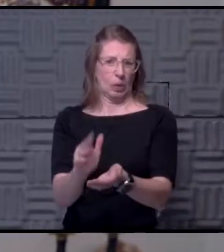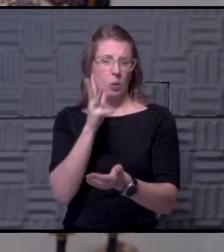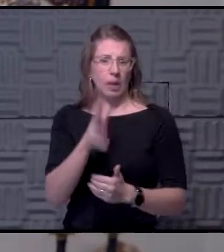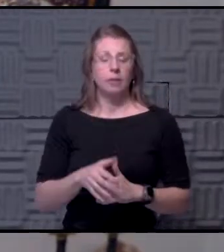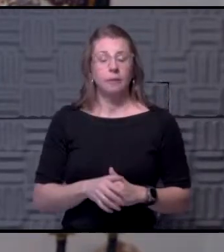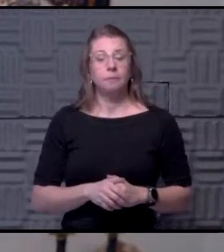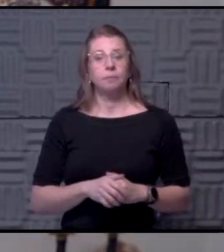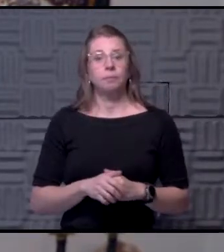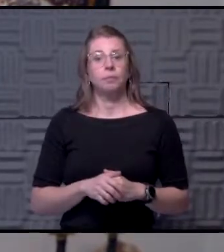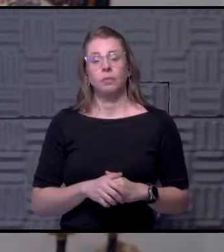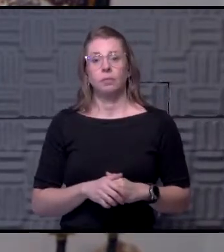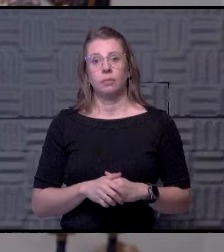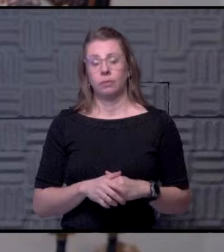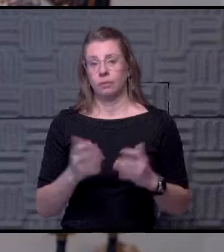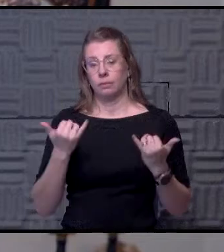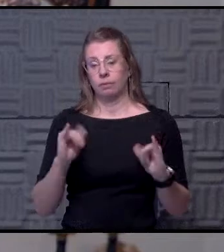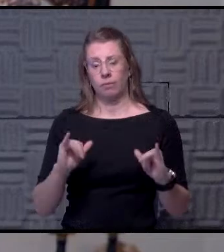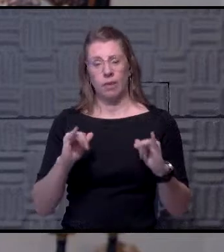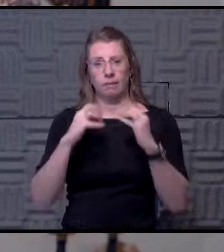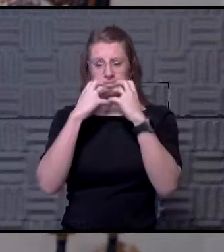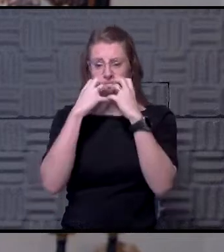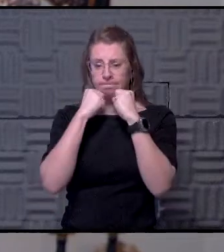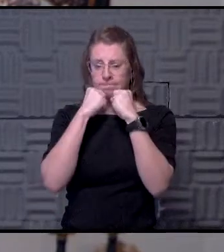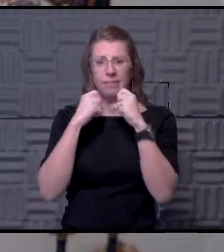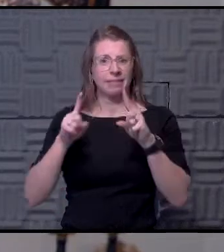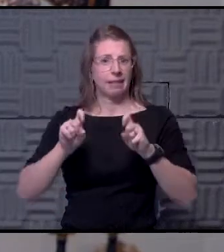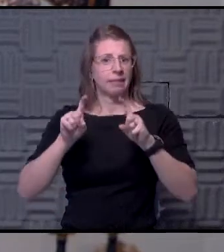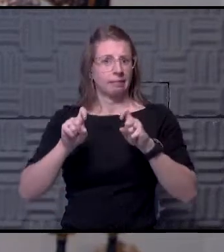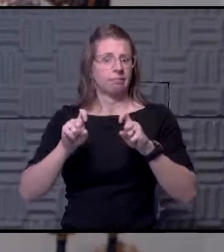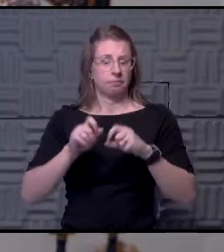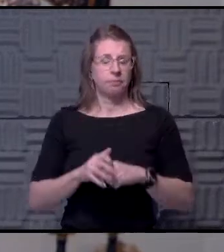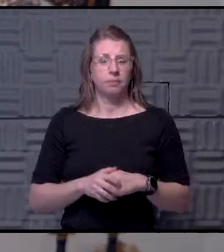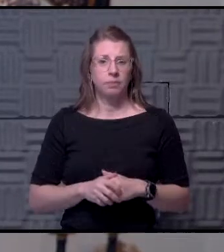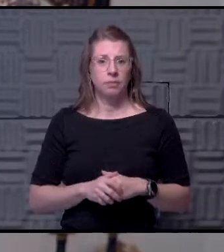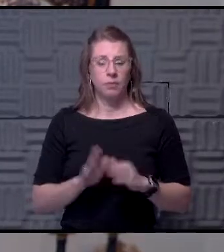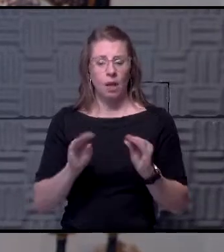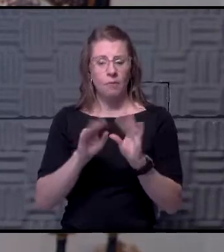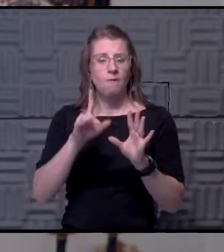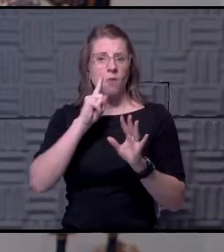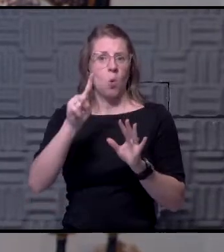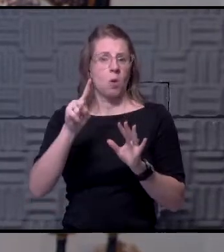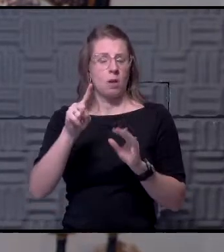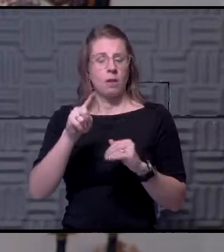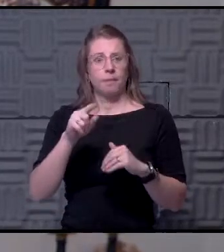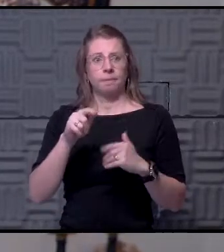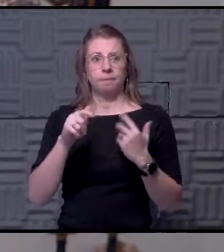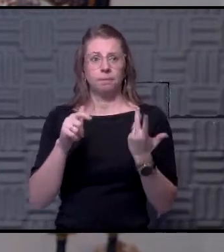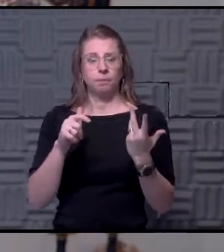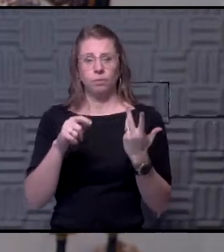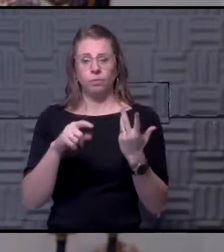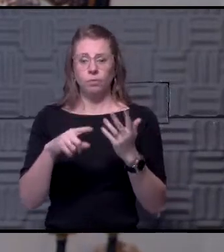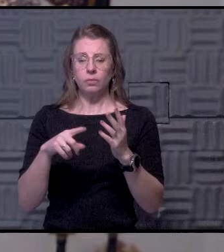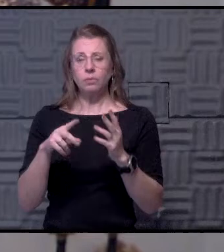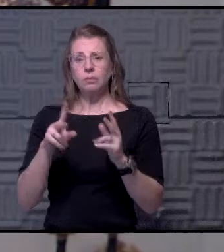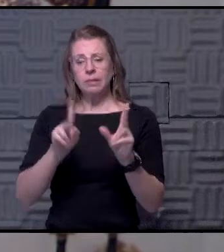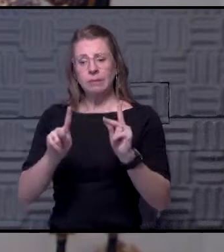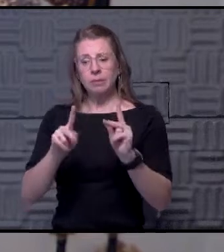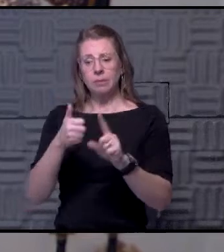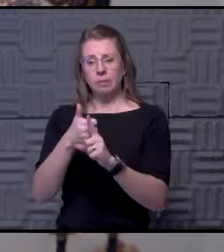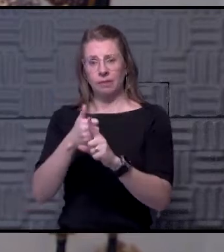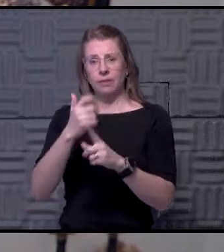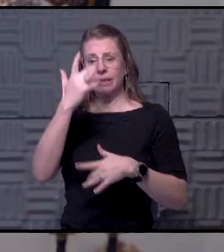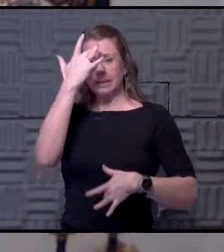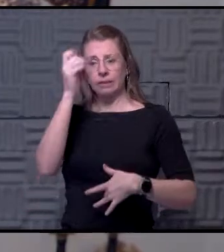It is still extremely valuable to us, though, obviously for testing symptomatic people who may have